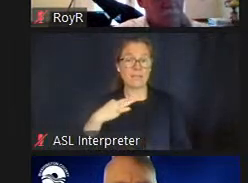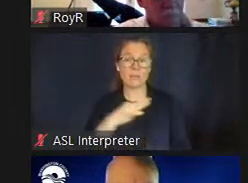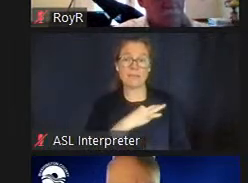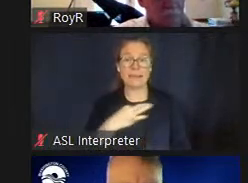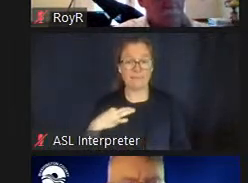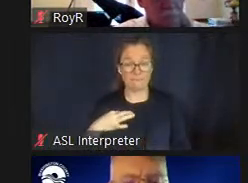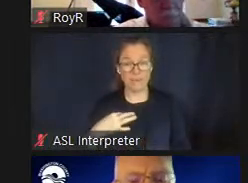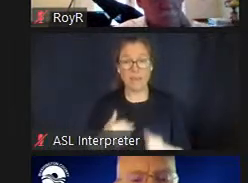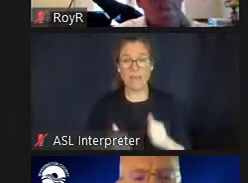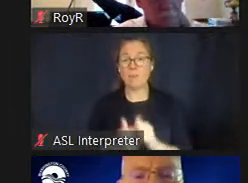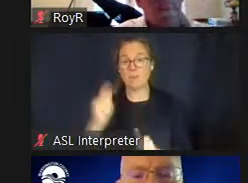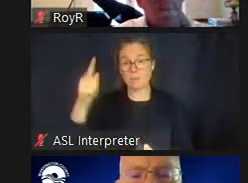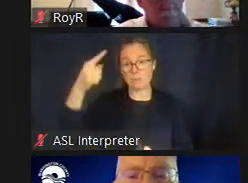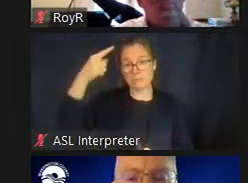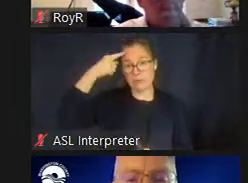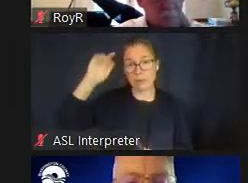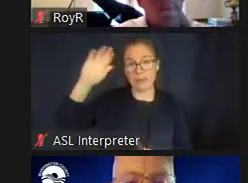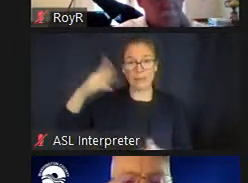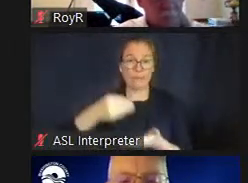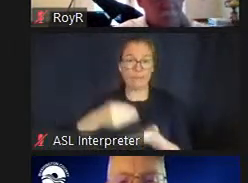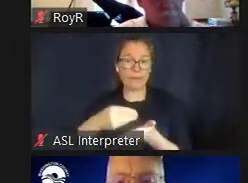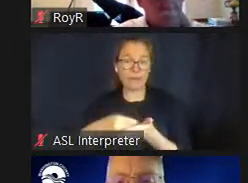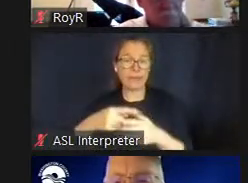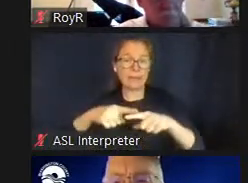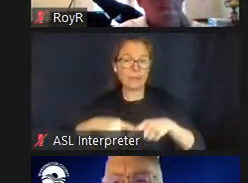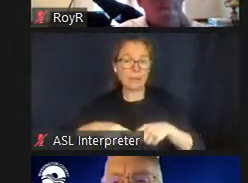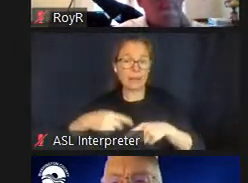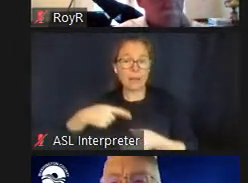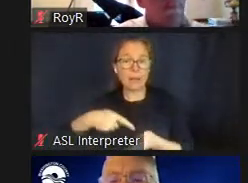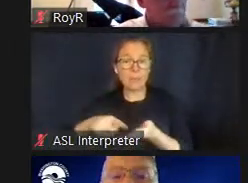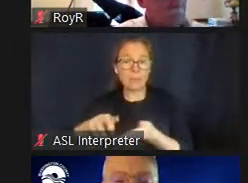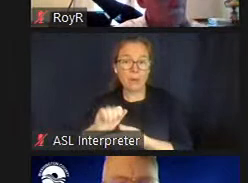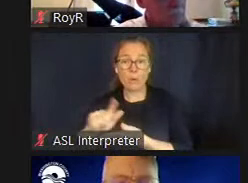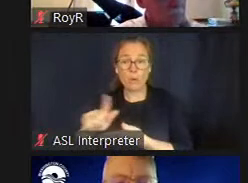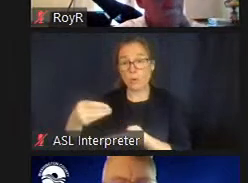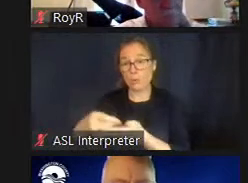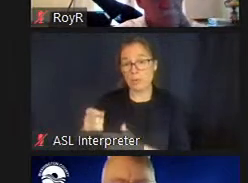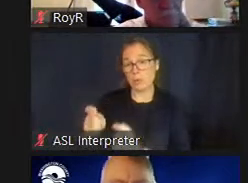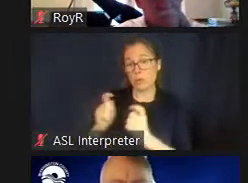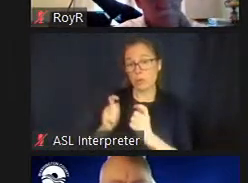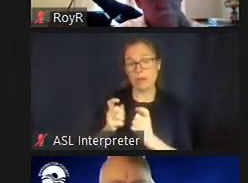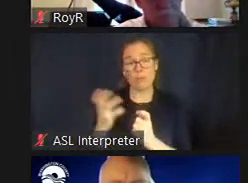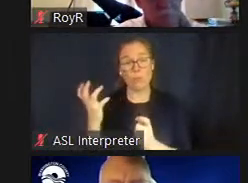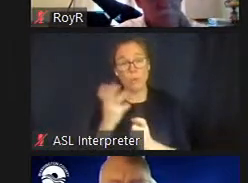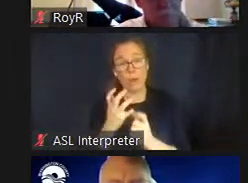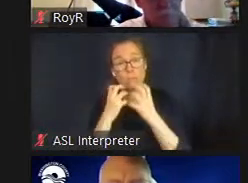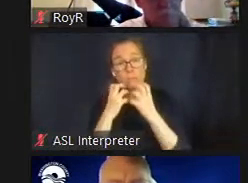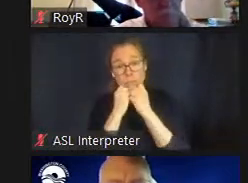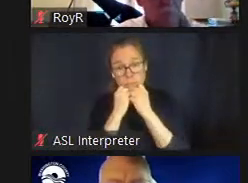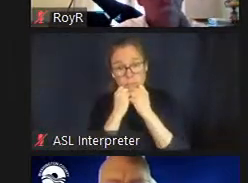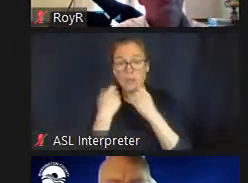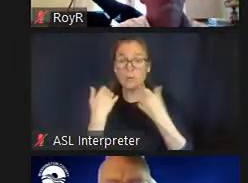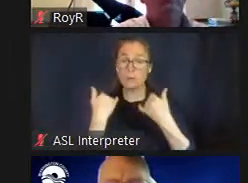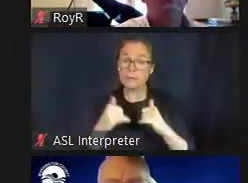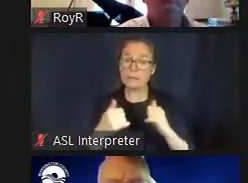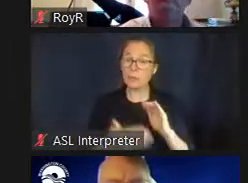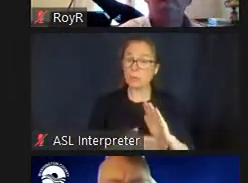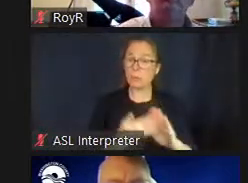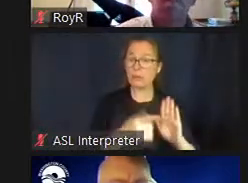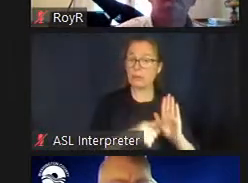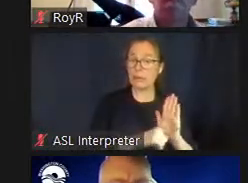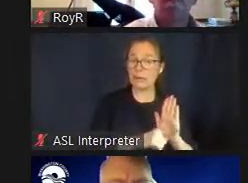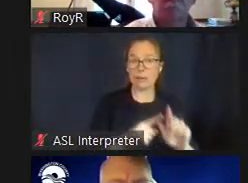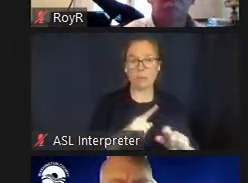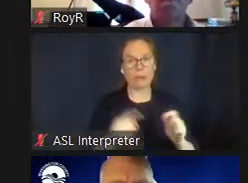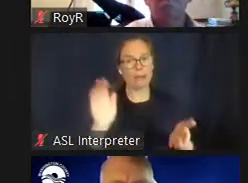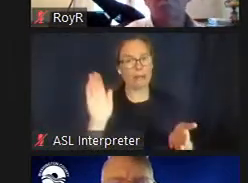most government funding was based on payrolls. Your grant meant a lot to us. We still ran at a deficit last year, but it was much less than we feared